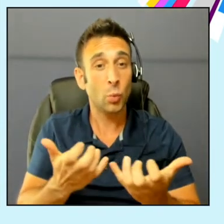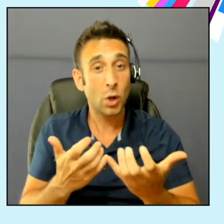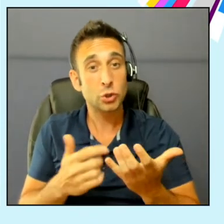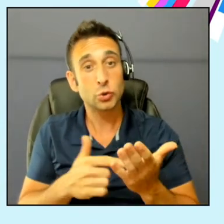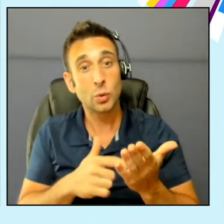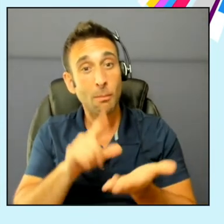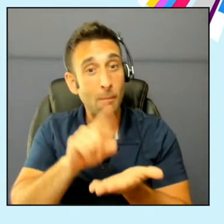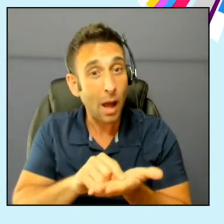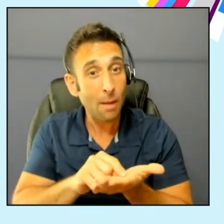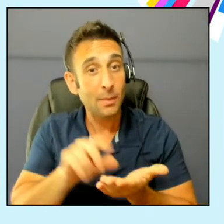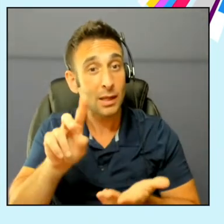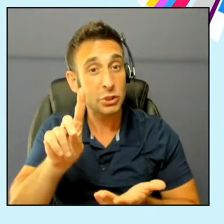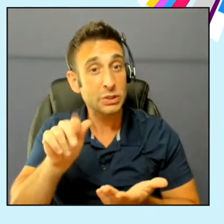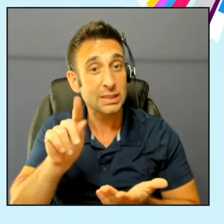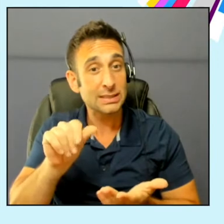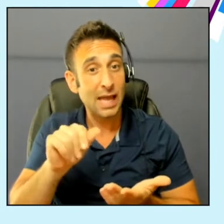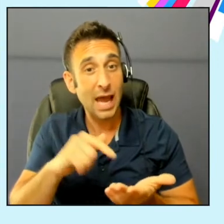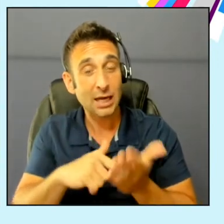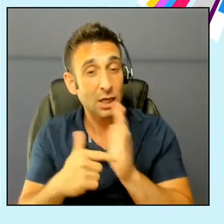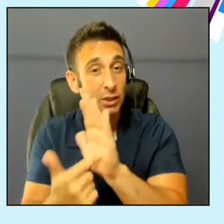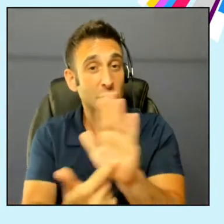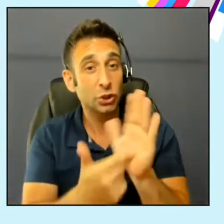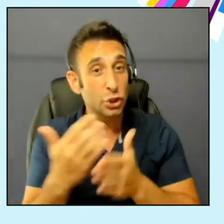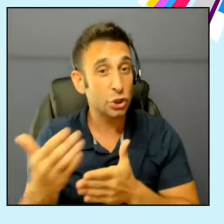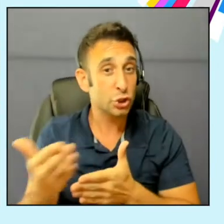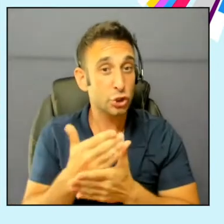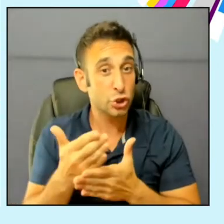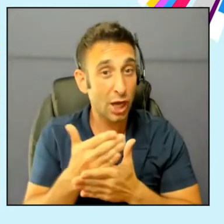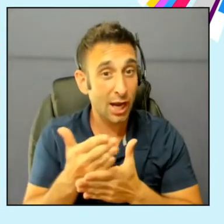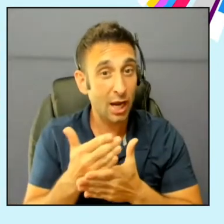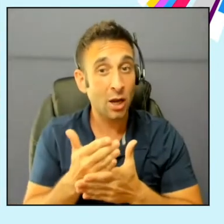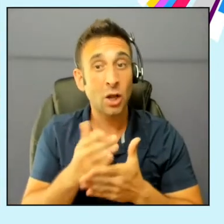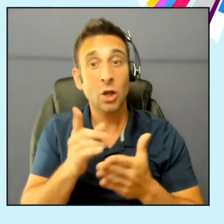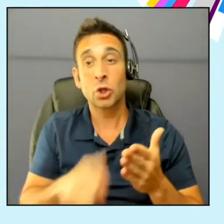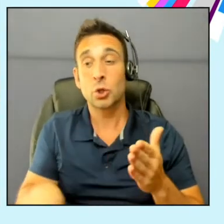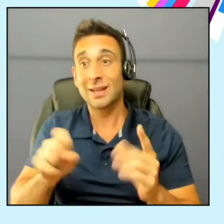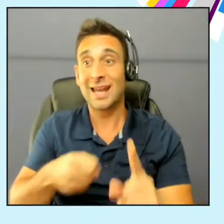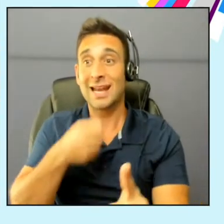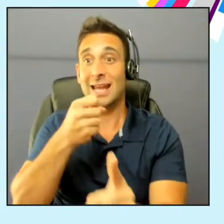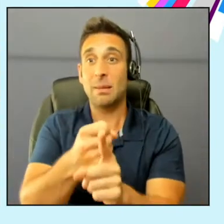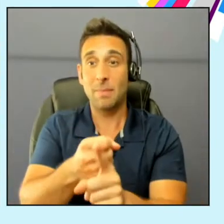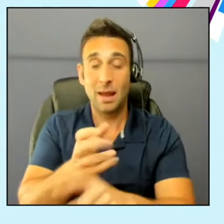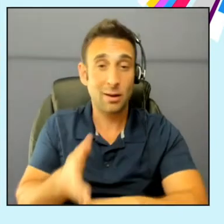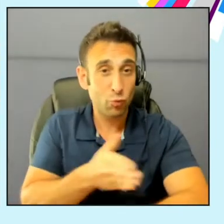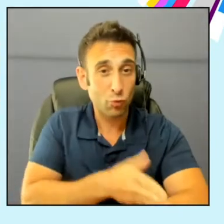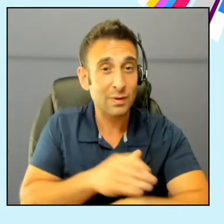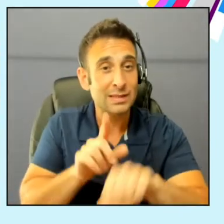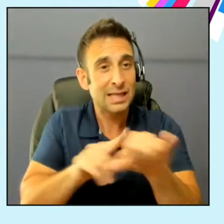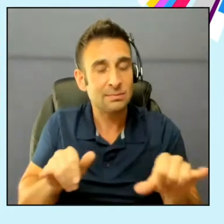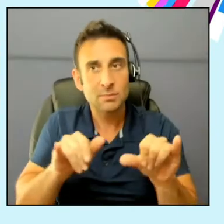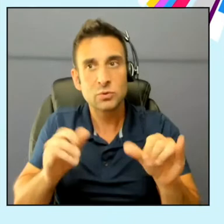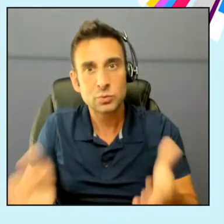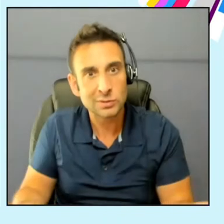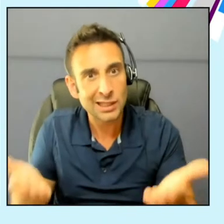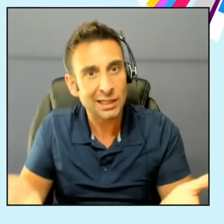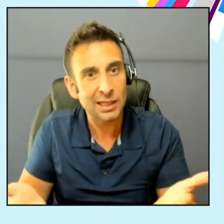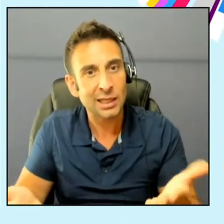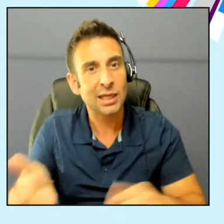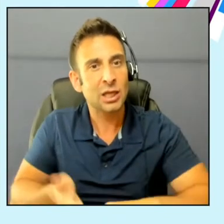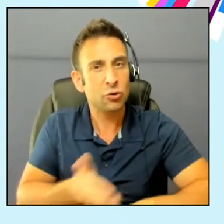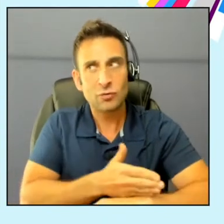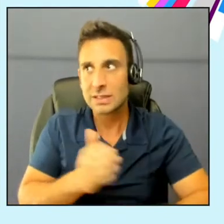with everybody who can make an impact in this area, but also raise awareness about what it looks